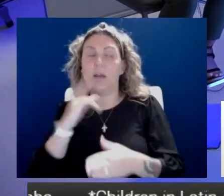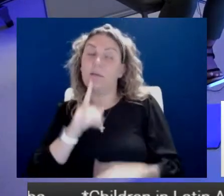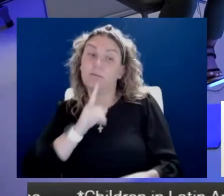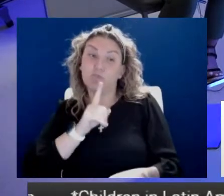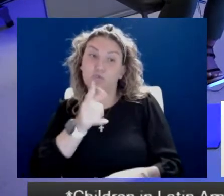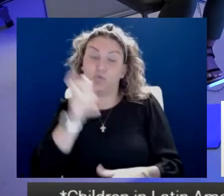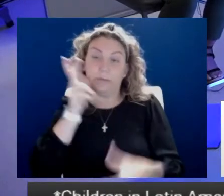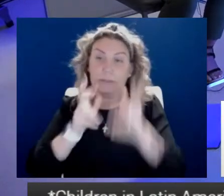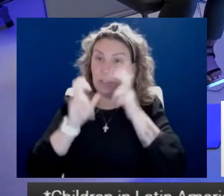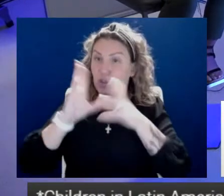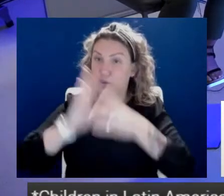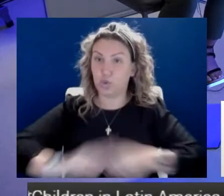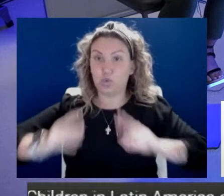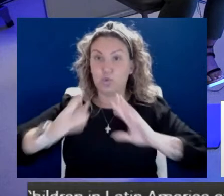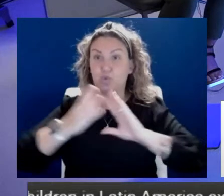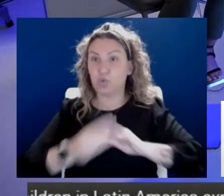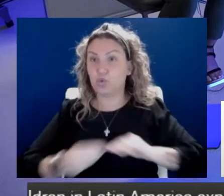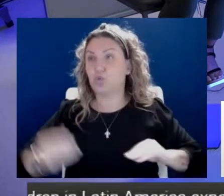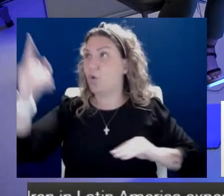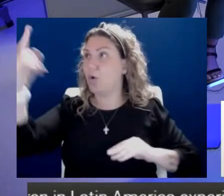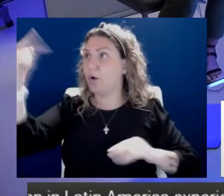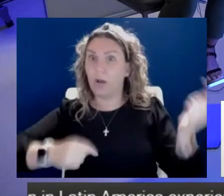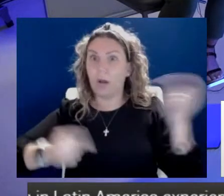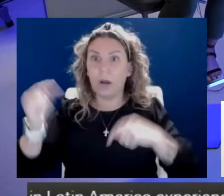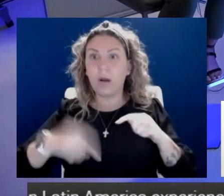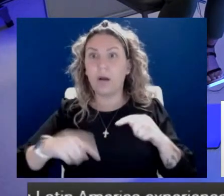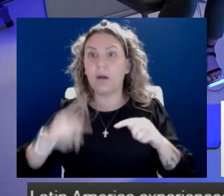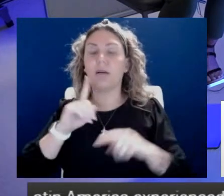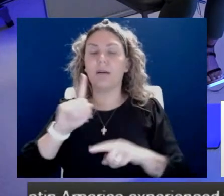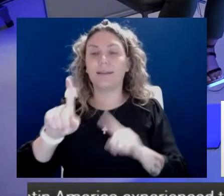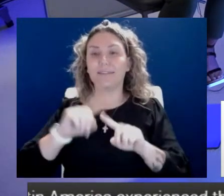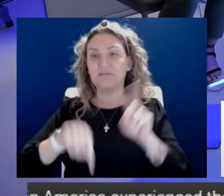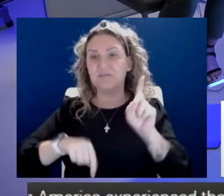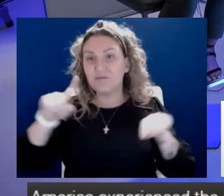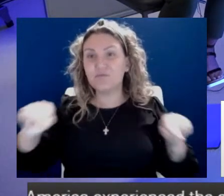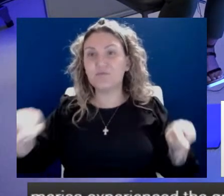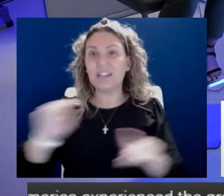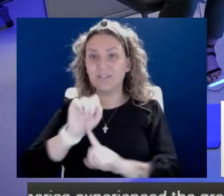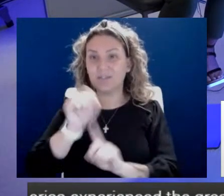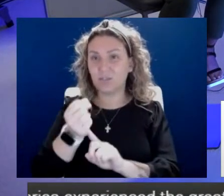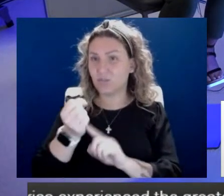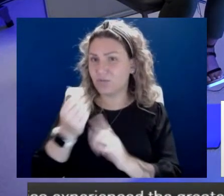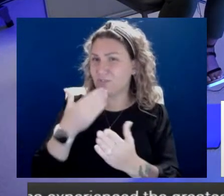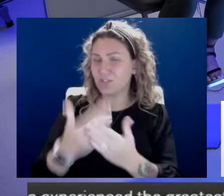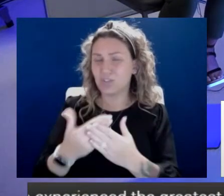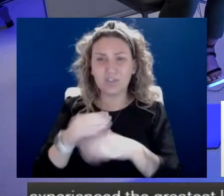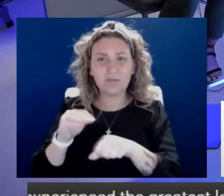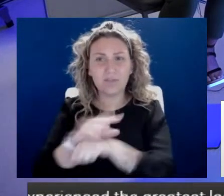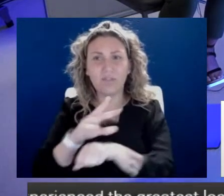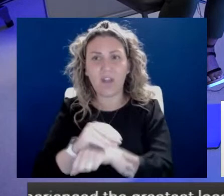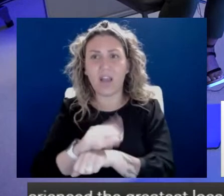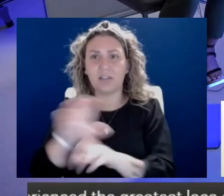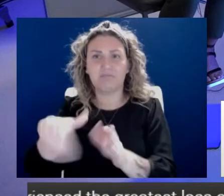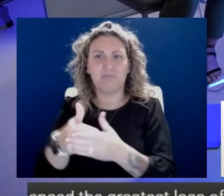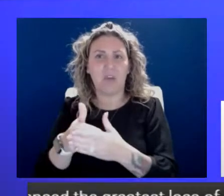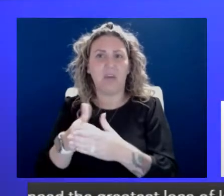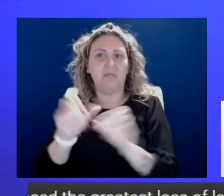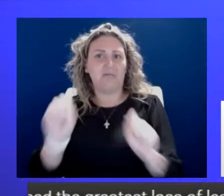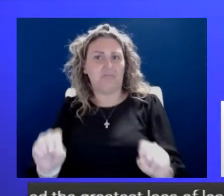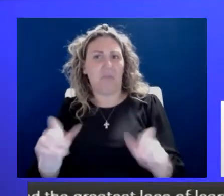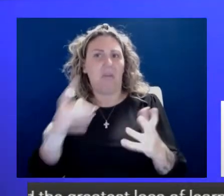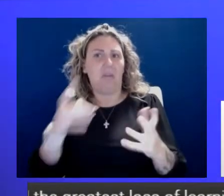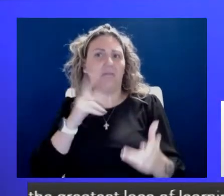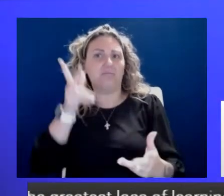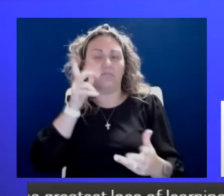from all over and they come with all sorts of different circumstances. What are some good pieces of advice that we all could take away? Yeah, like Jason